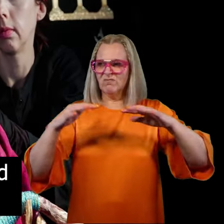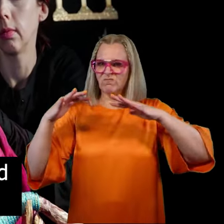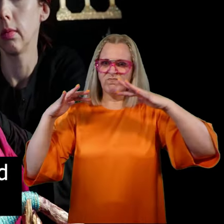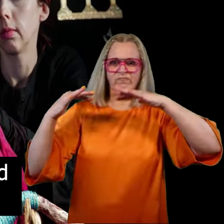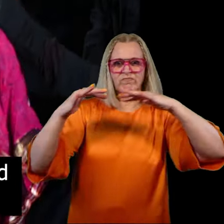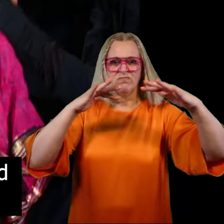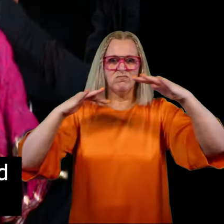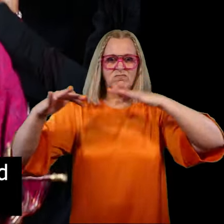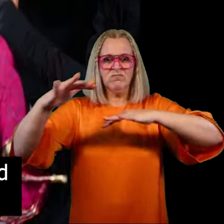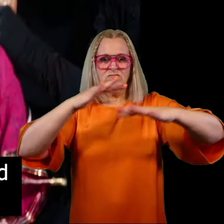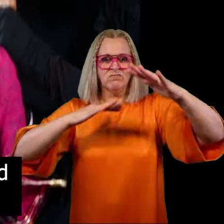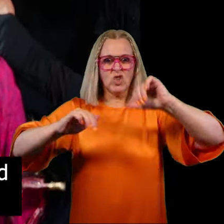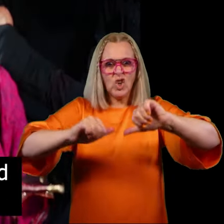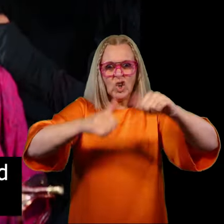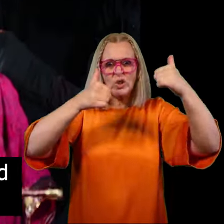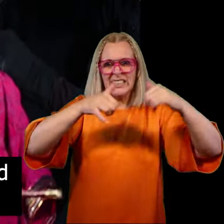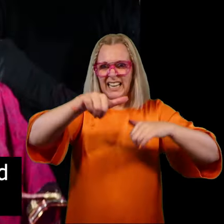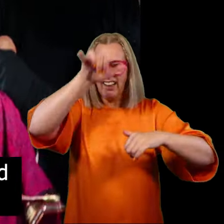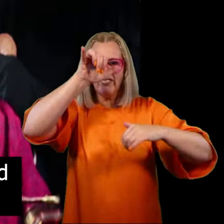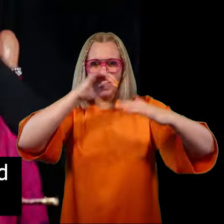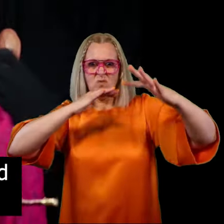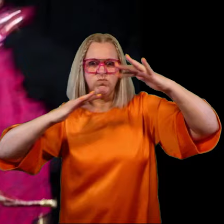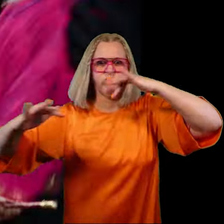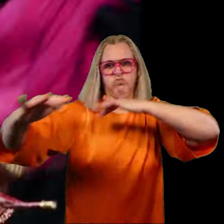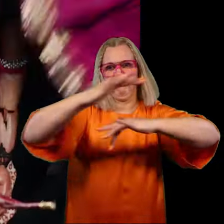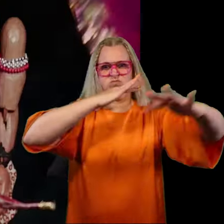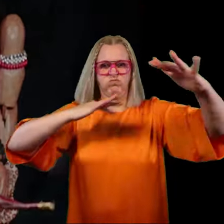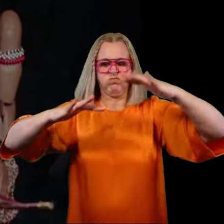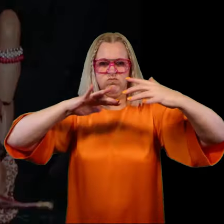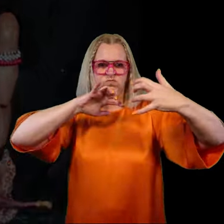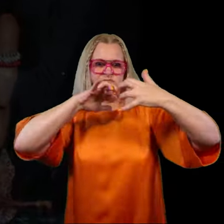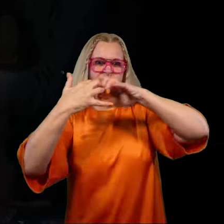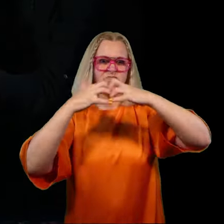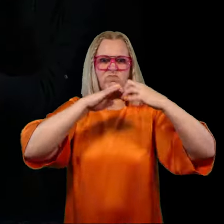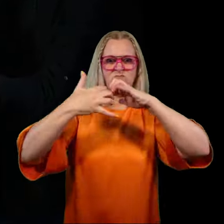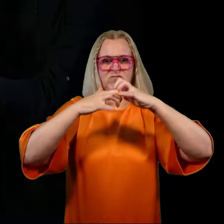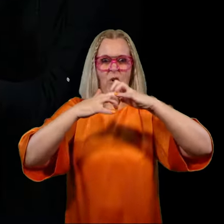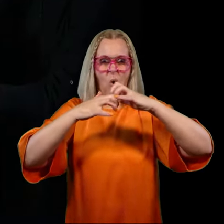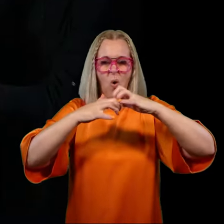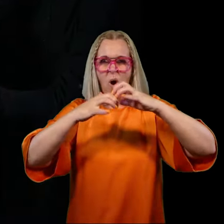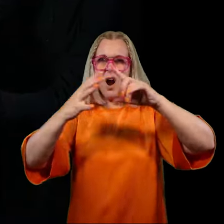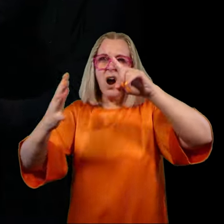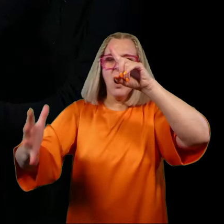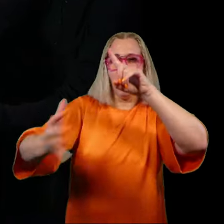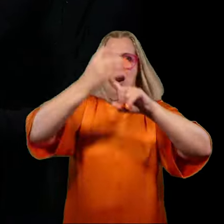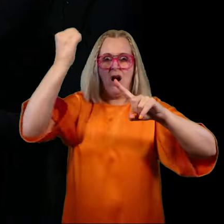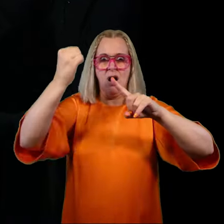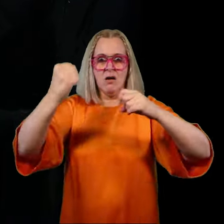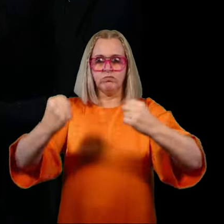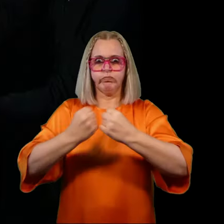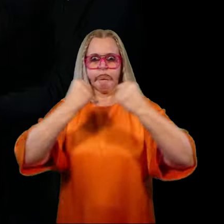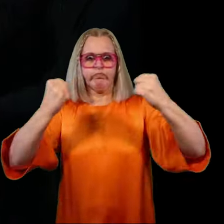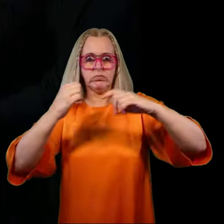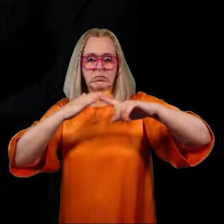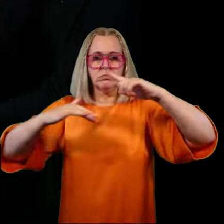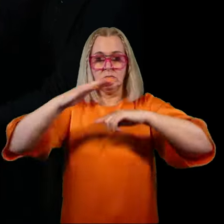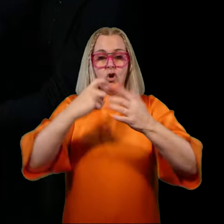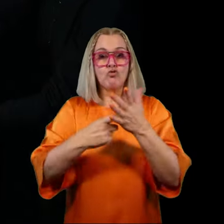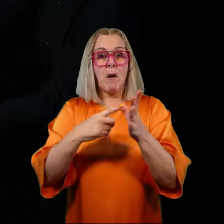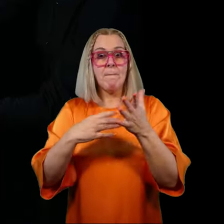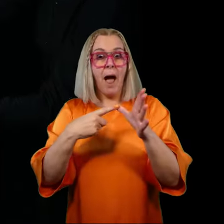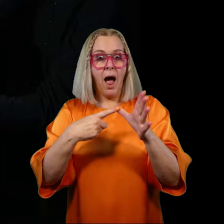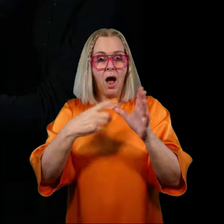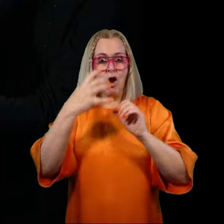of good and evil collide, locked in a battle for the ultimate